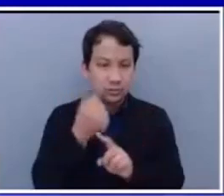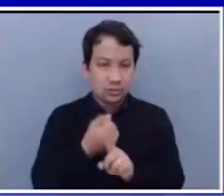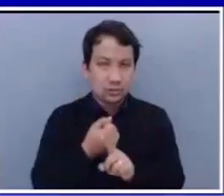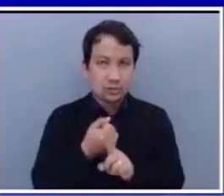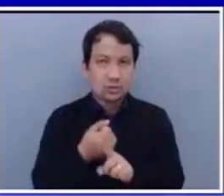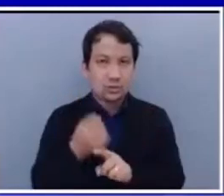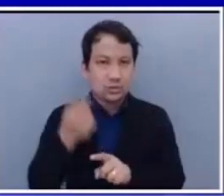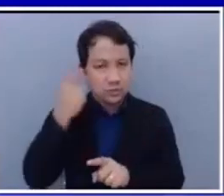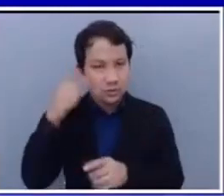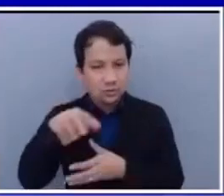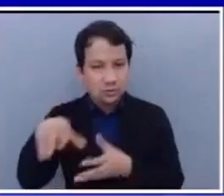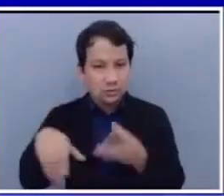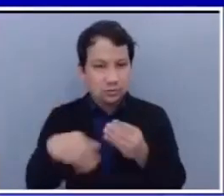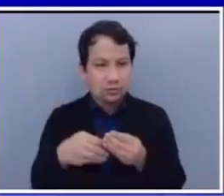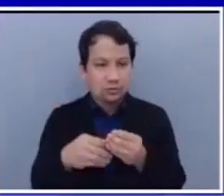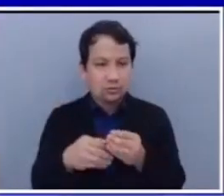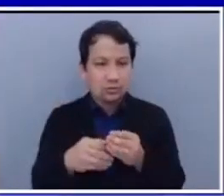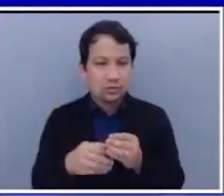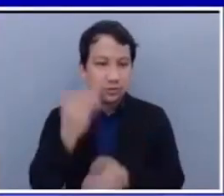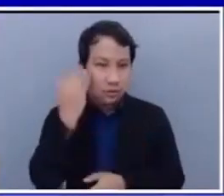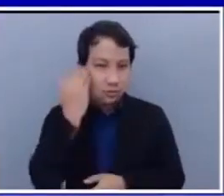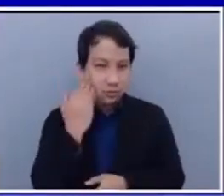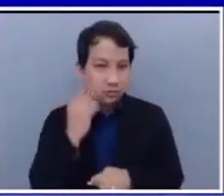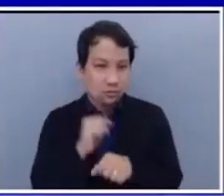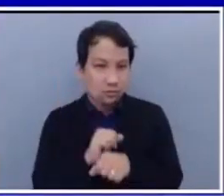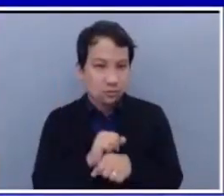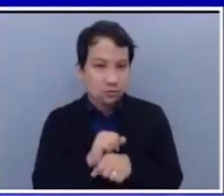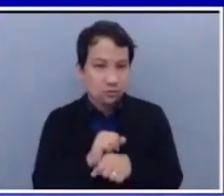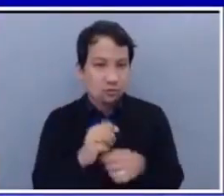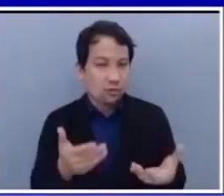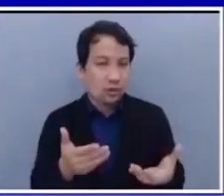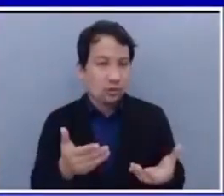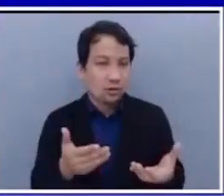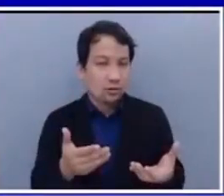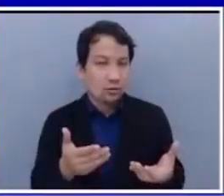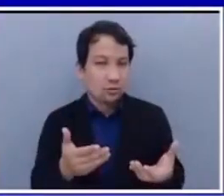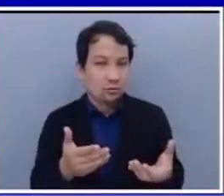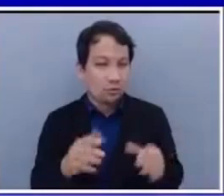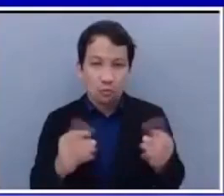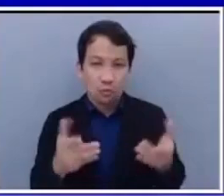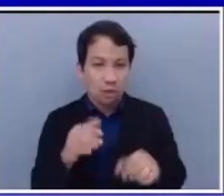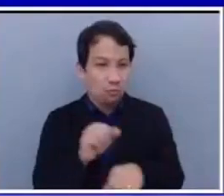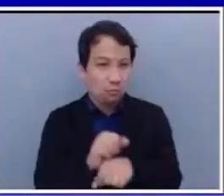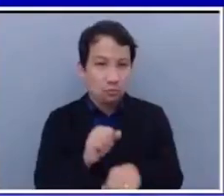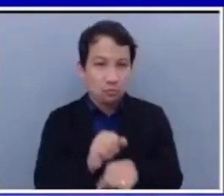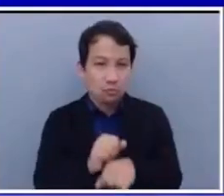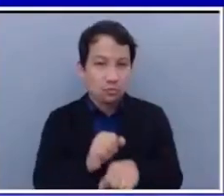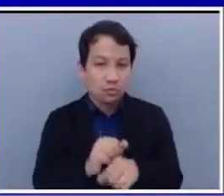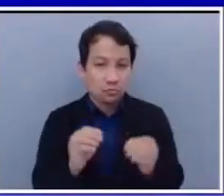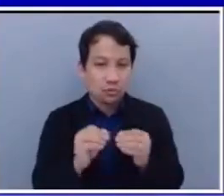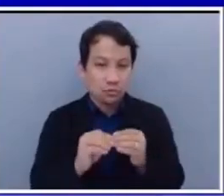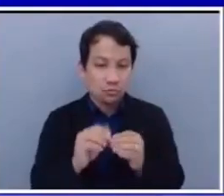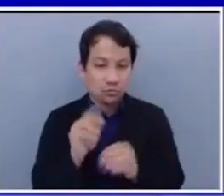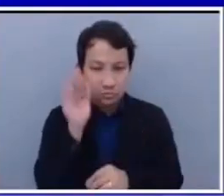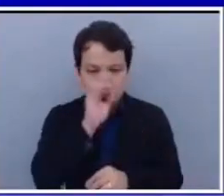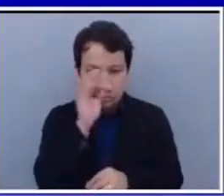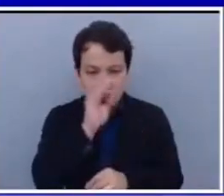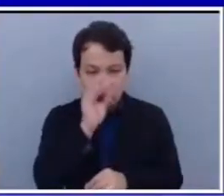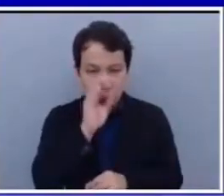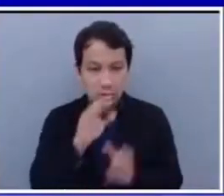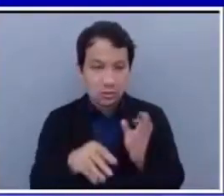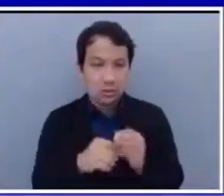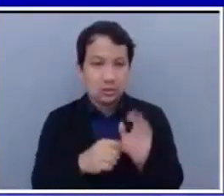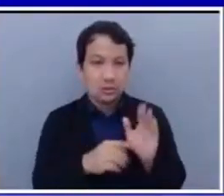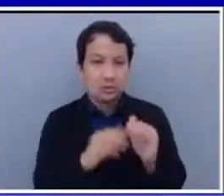would affect the unemployment rate for the coming months, especially that more Filipinos are experiencing the effects of higher